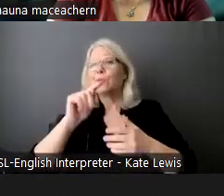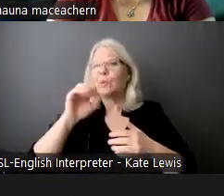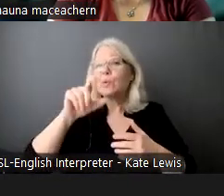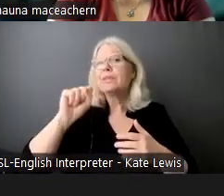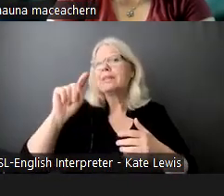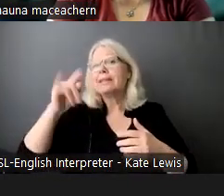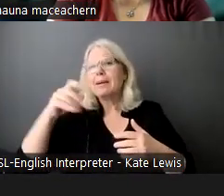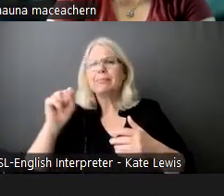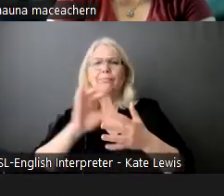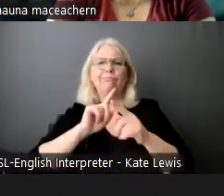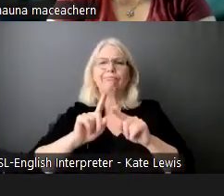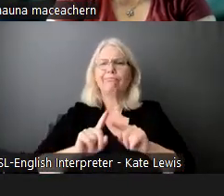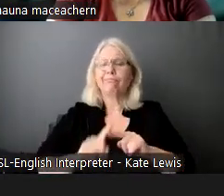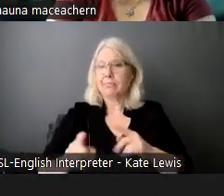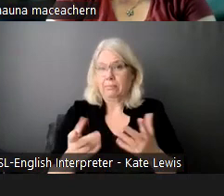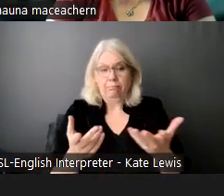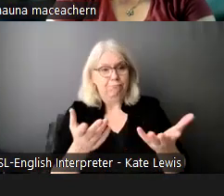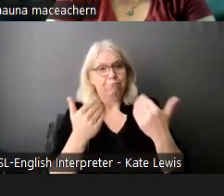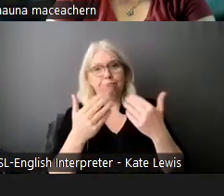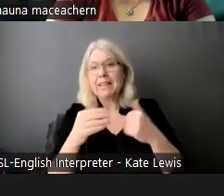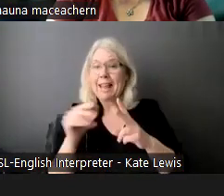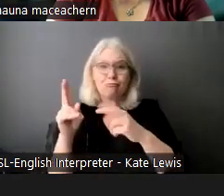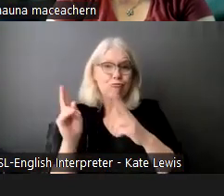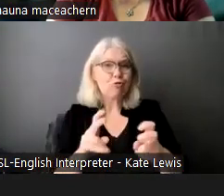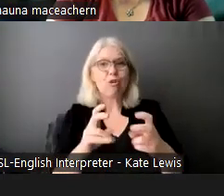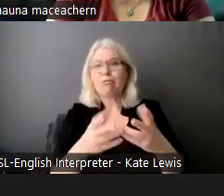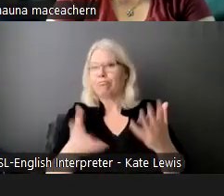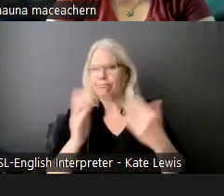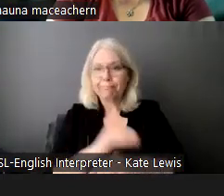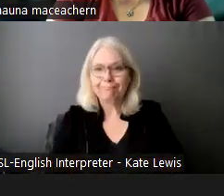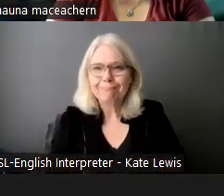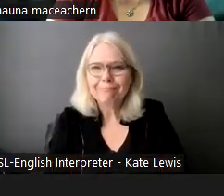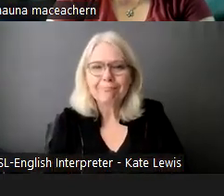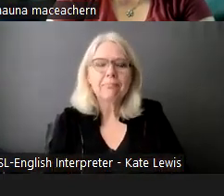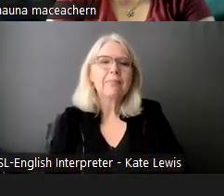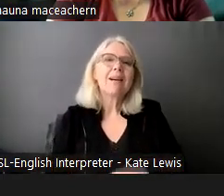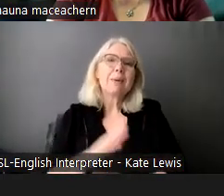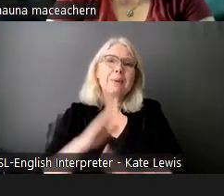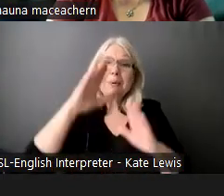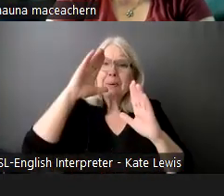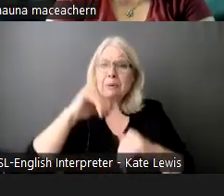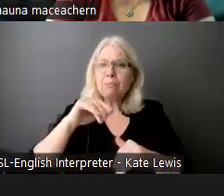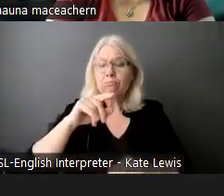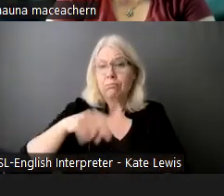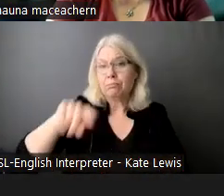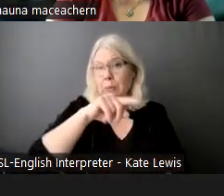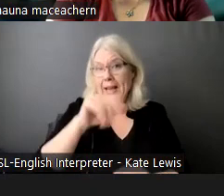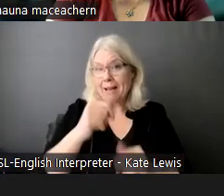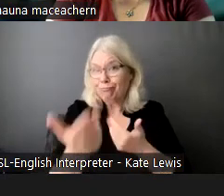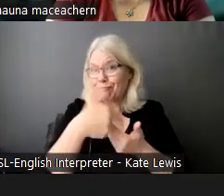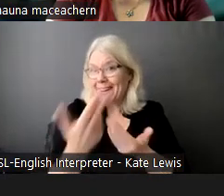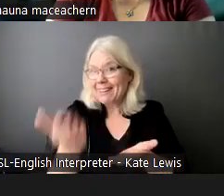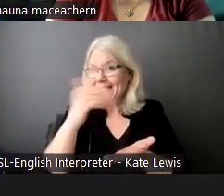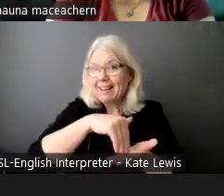view, and also available for download as well. We hope everyone can join us again for our